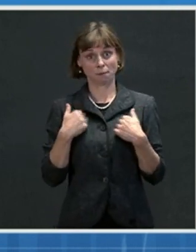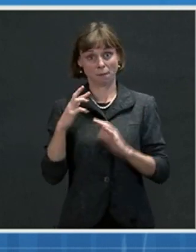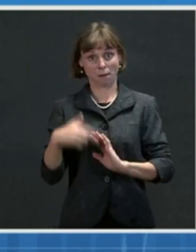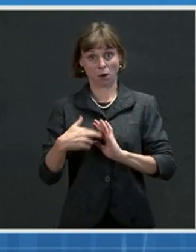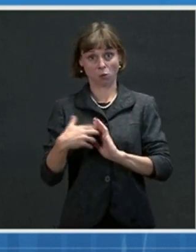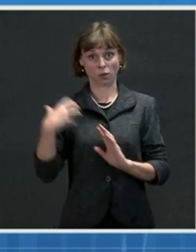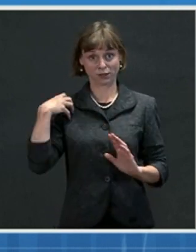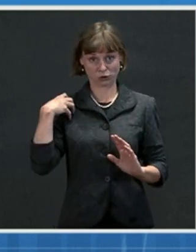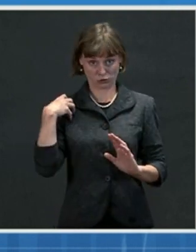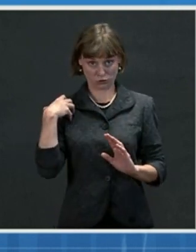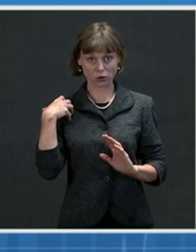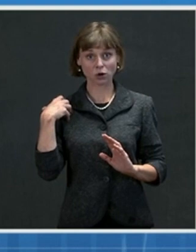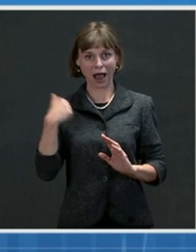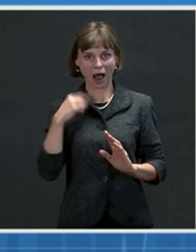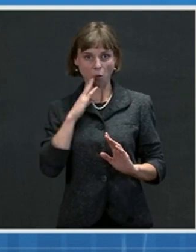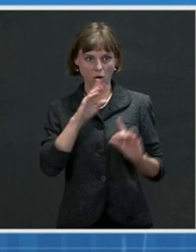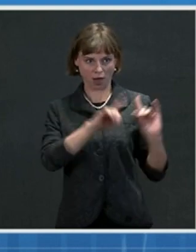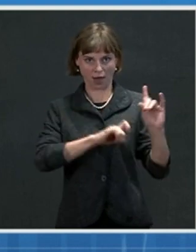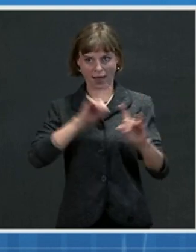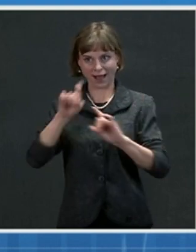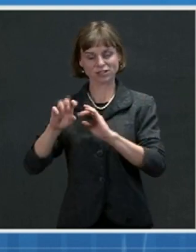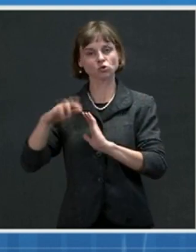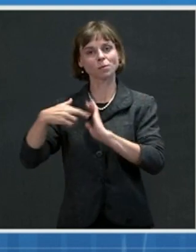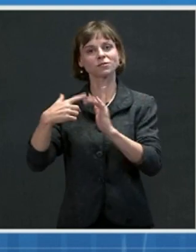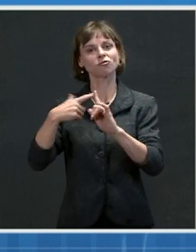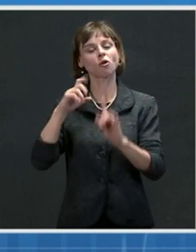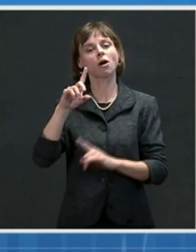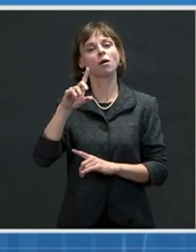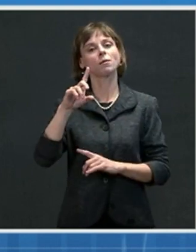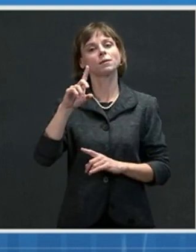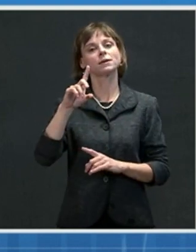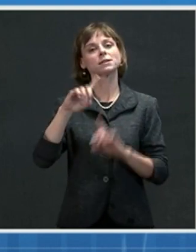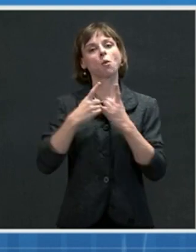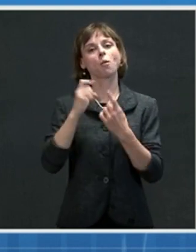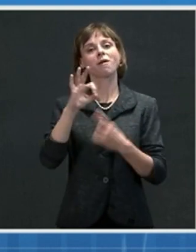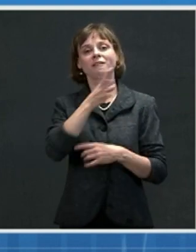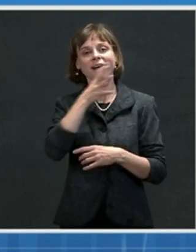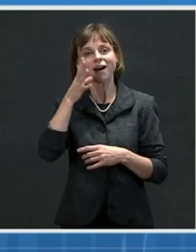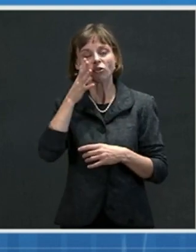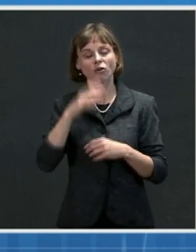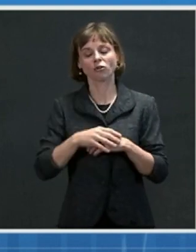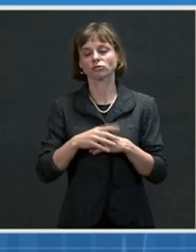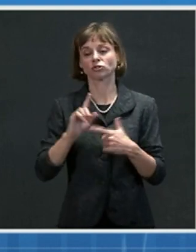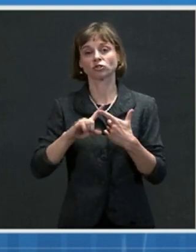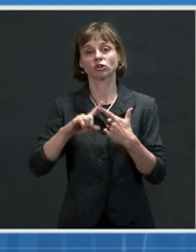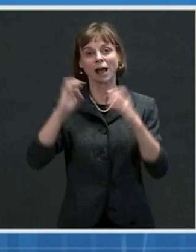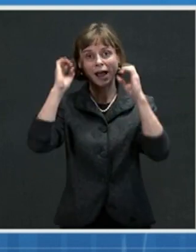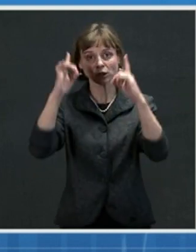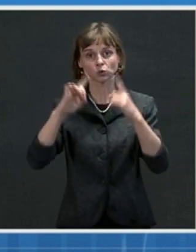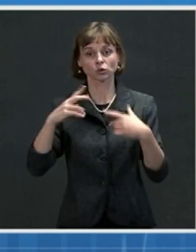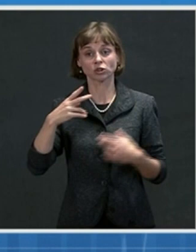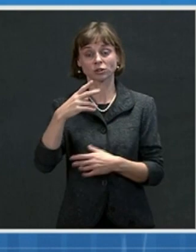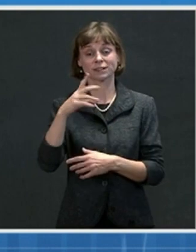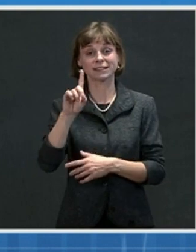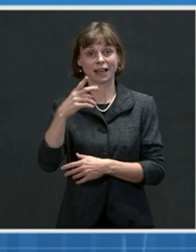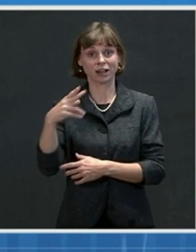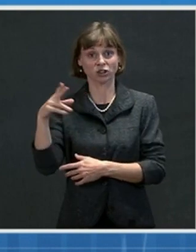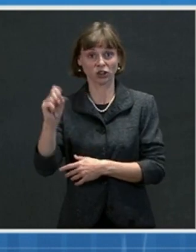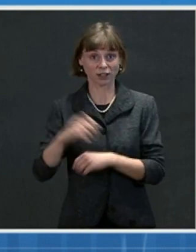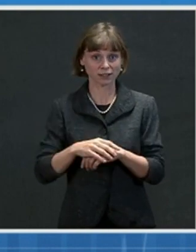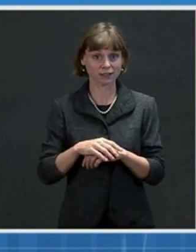asking representatives from the Departments of Agriculture, Education, Health and Human Services, Housing and Urban